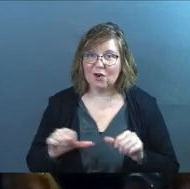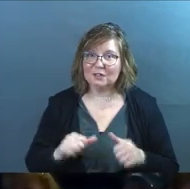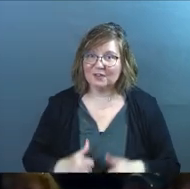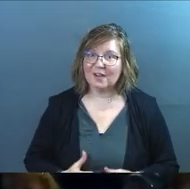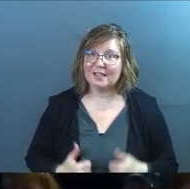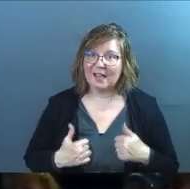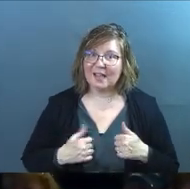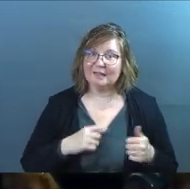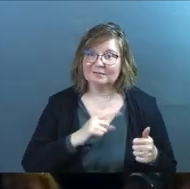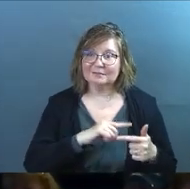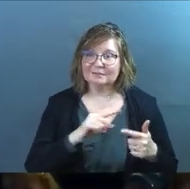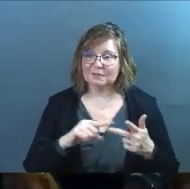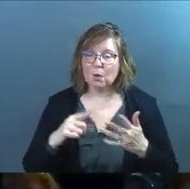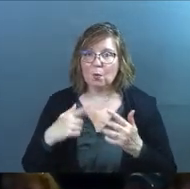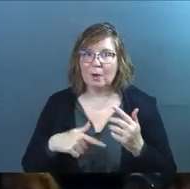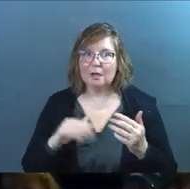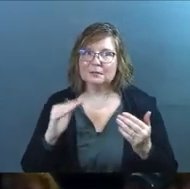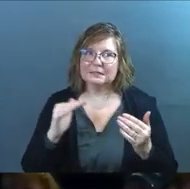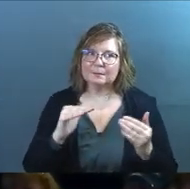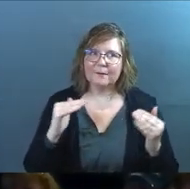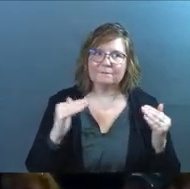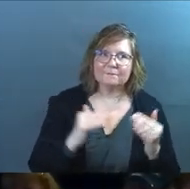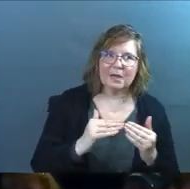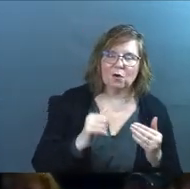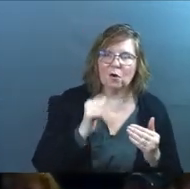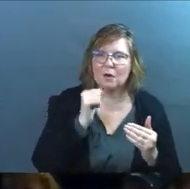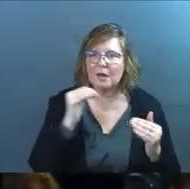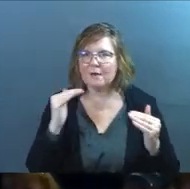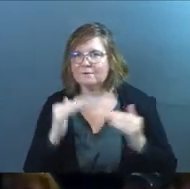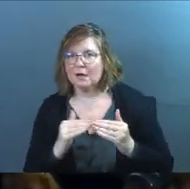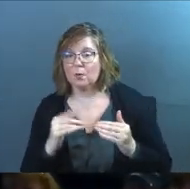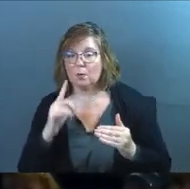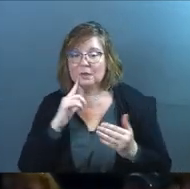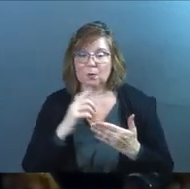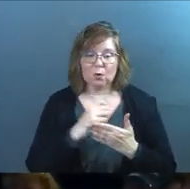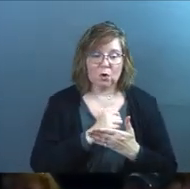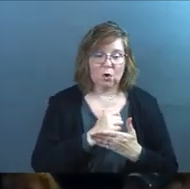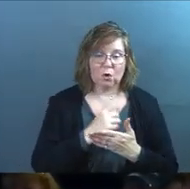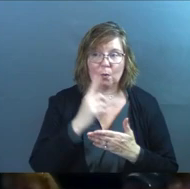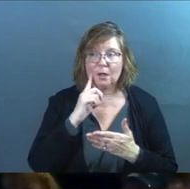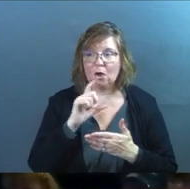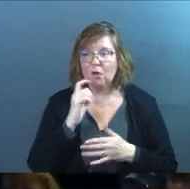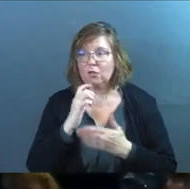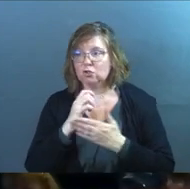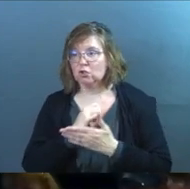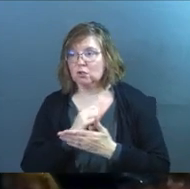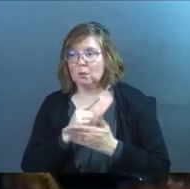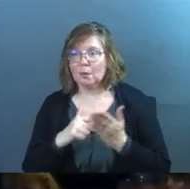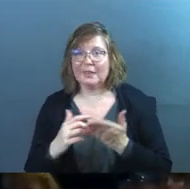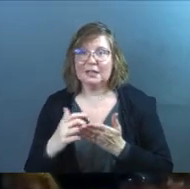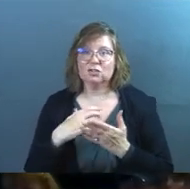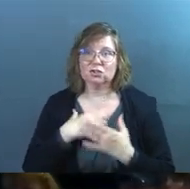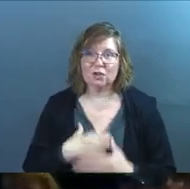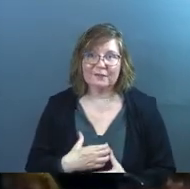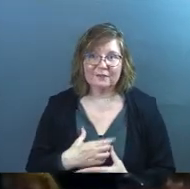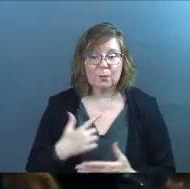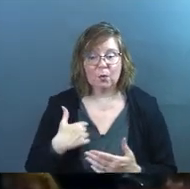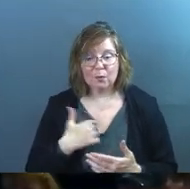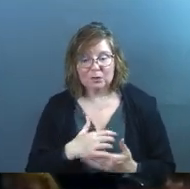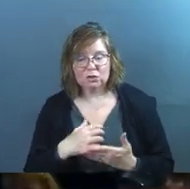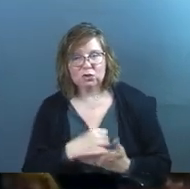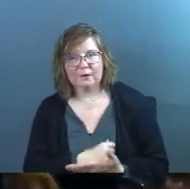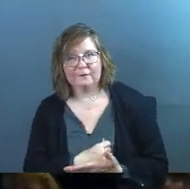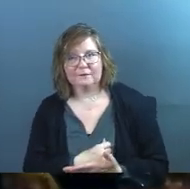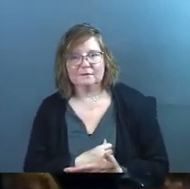lives about what is fair and what is not. What we think we've earned, what we think others earned, and what they deserve, and what we